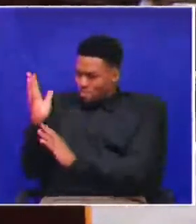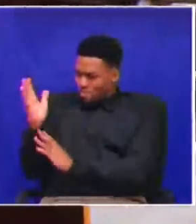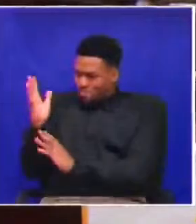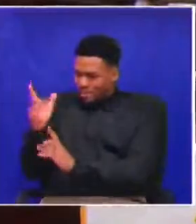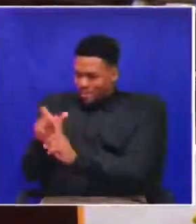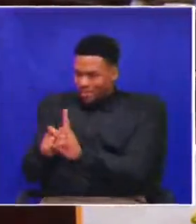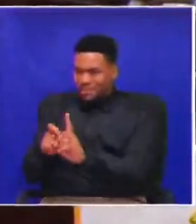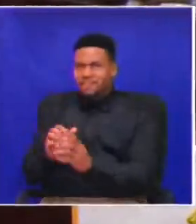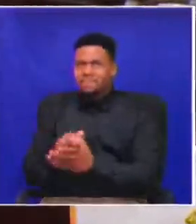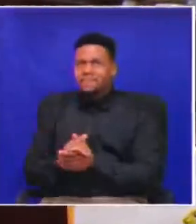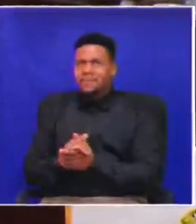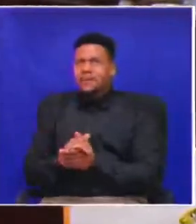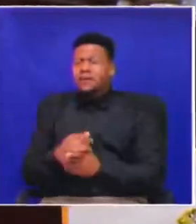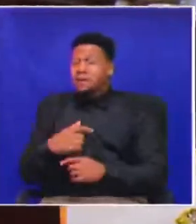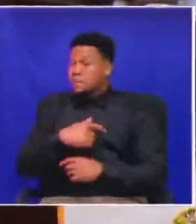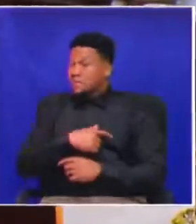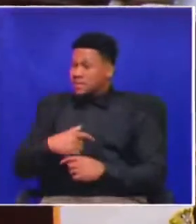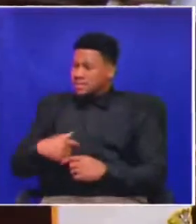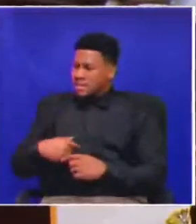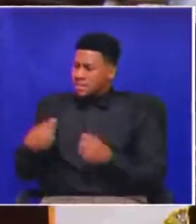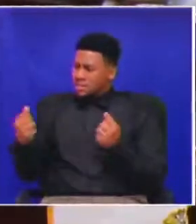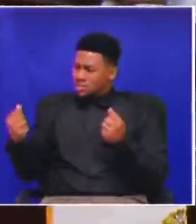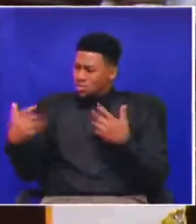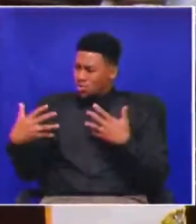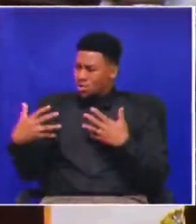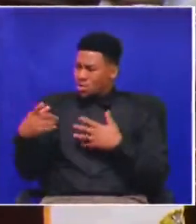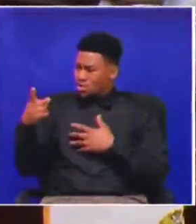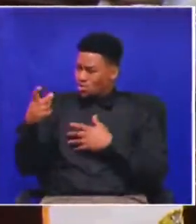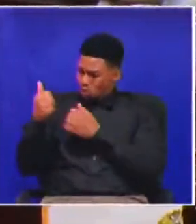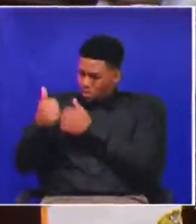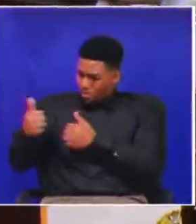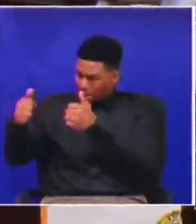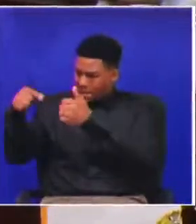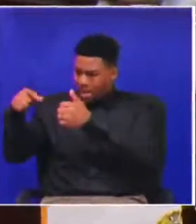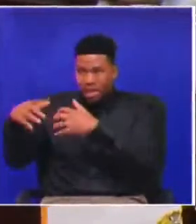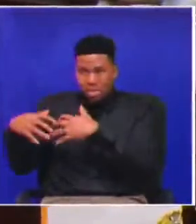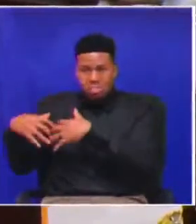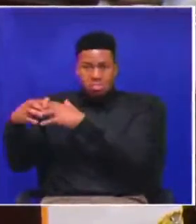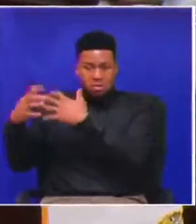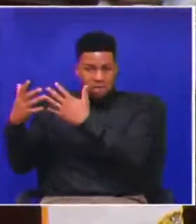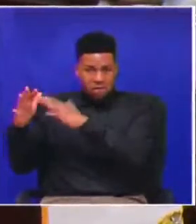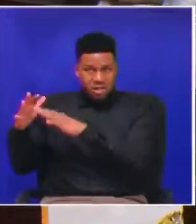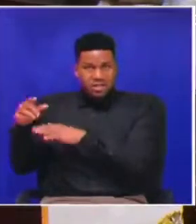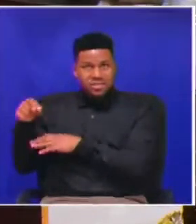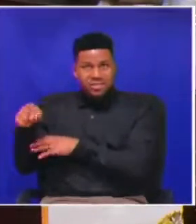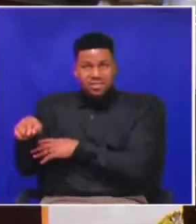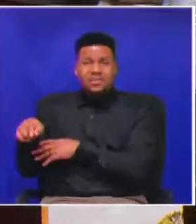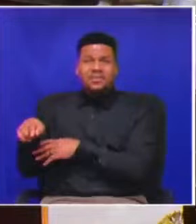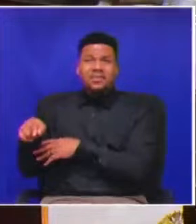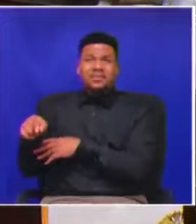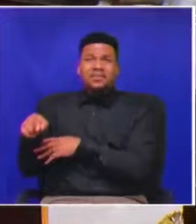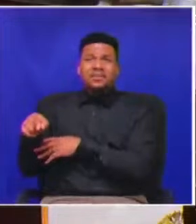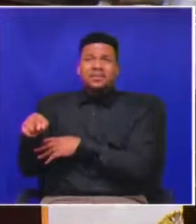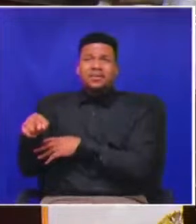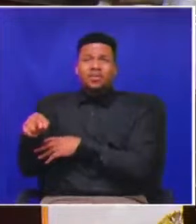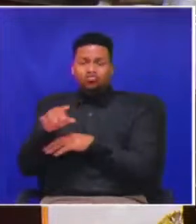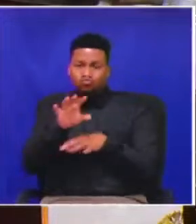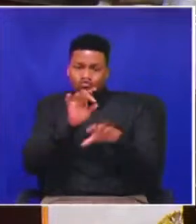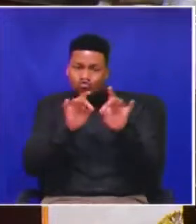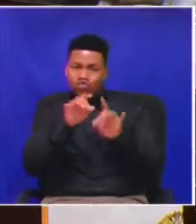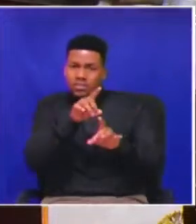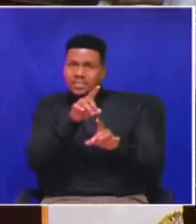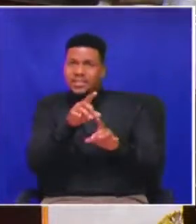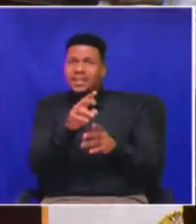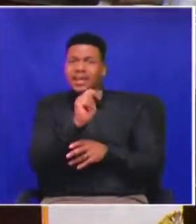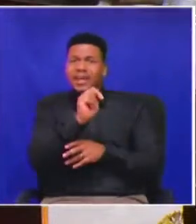Mr. President, it's shocking that the panel you have appointed to recommend the Republic's next NDPP does not have any